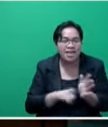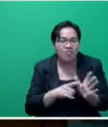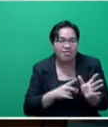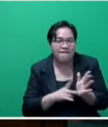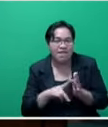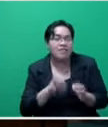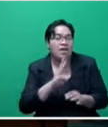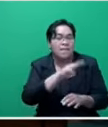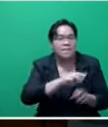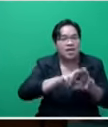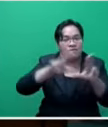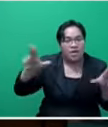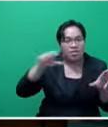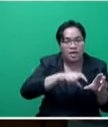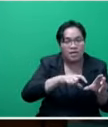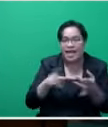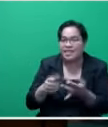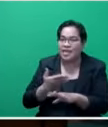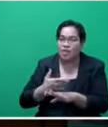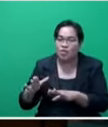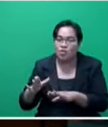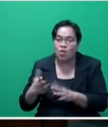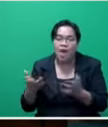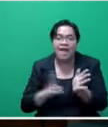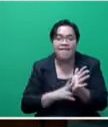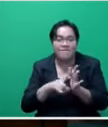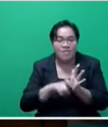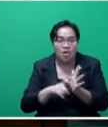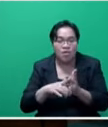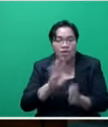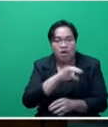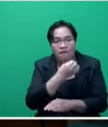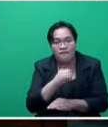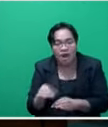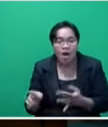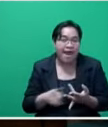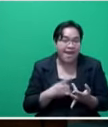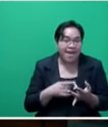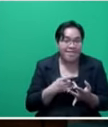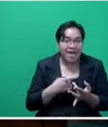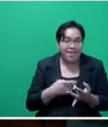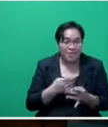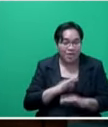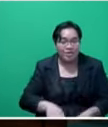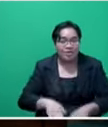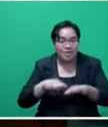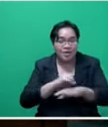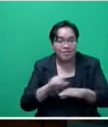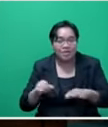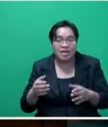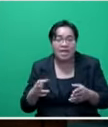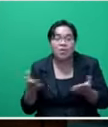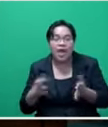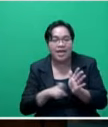village, Madhuata, the new hybrid seawall at Viro village, Ovalau, and the nature-based seawall in Namukarna village,